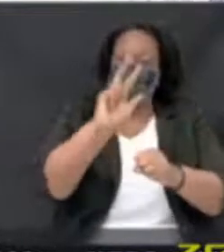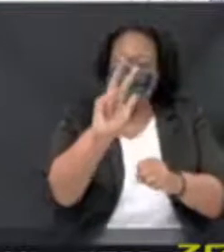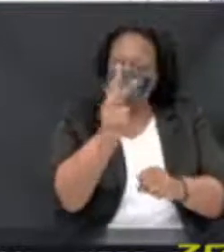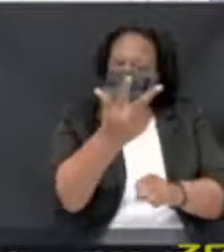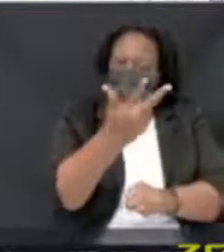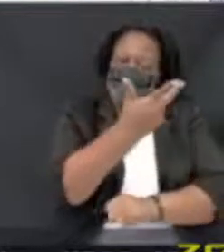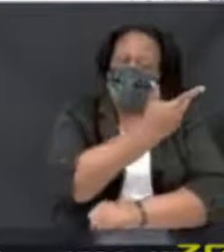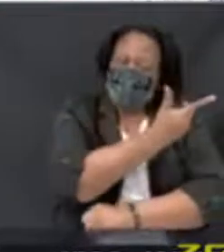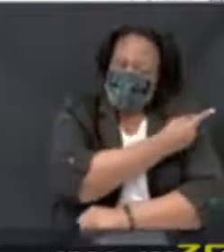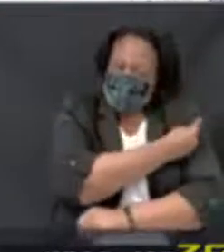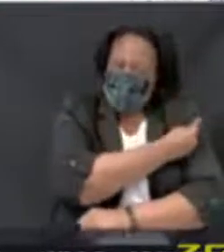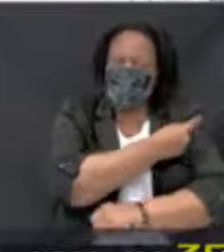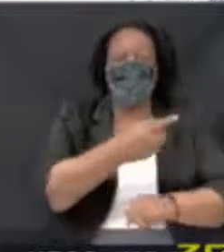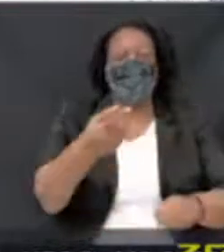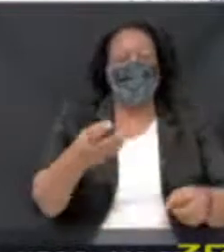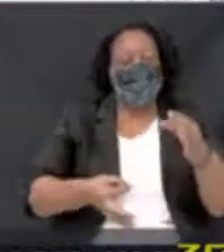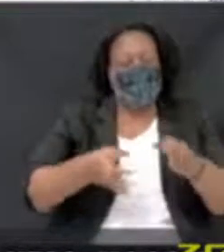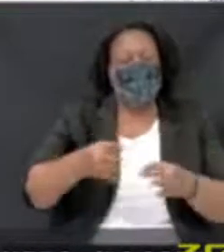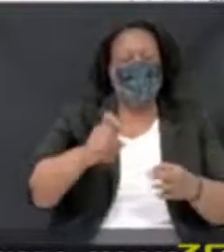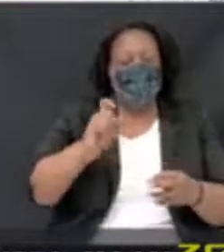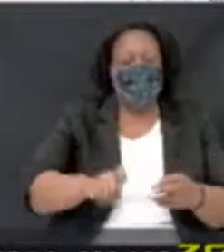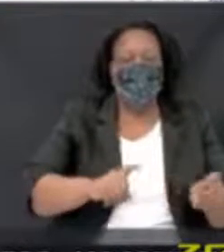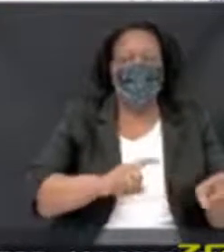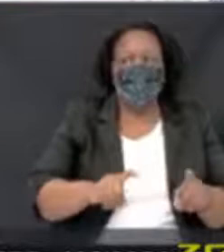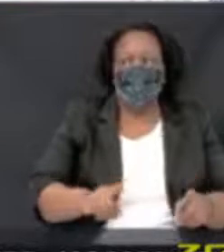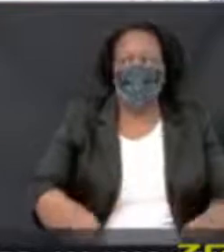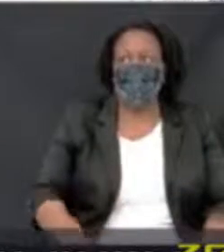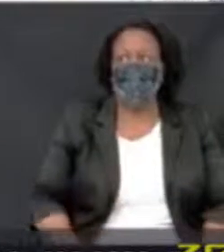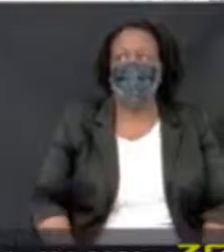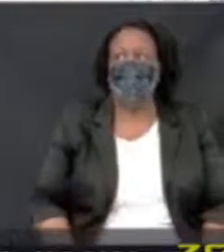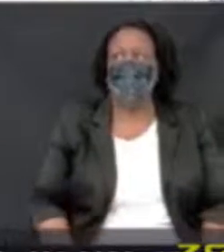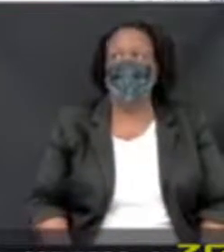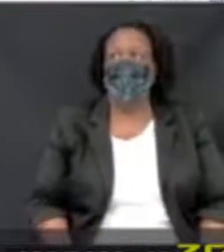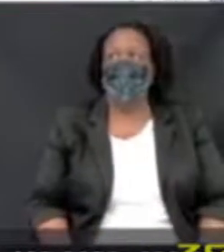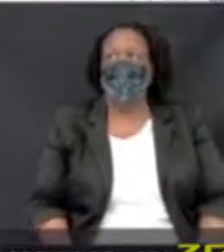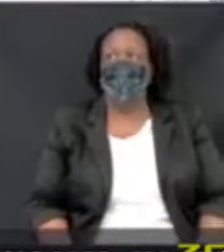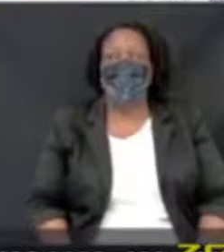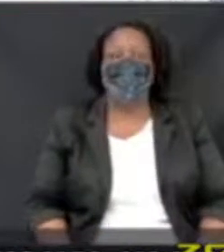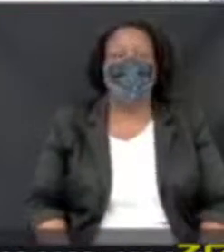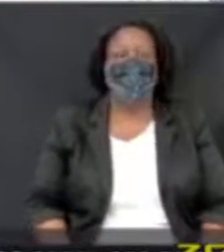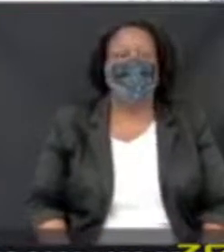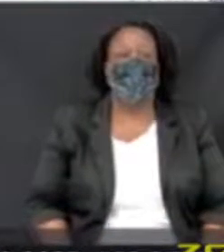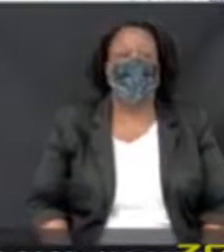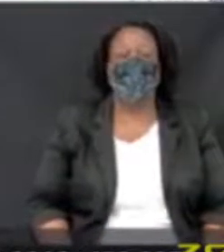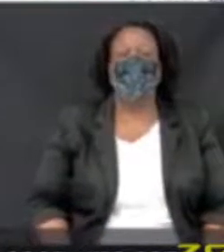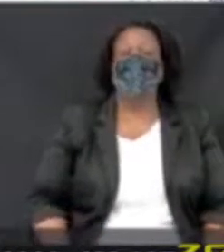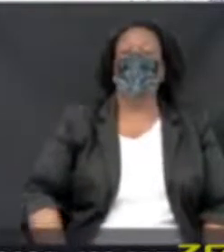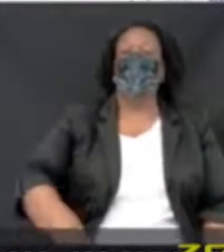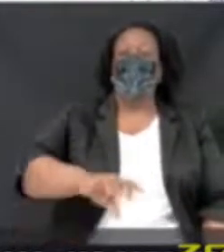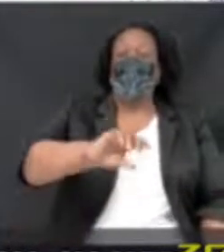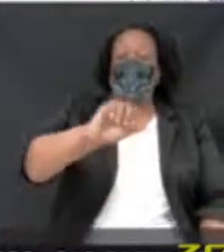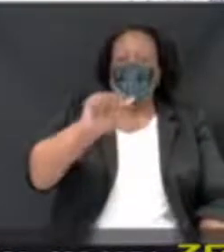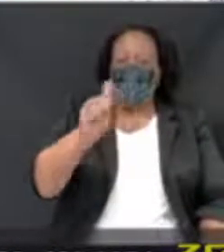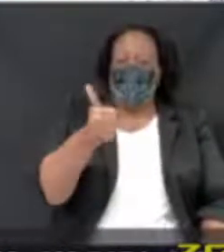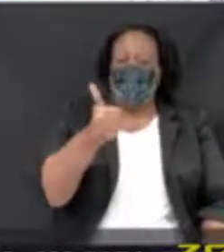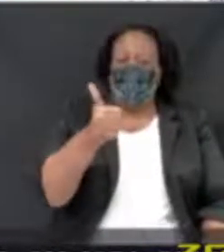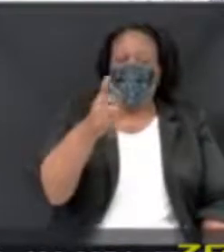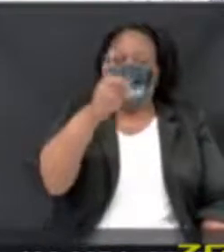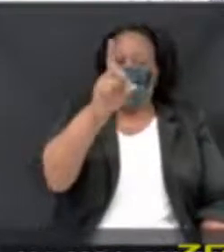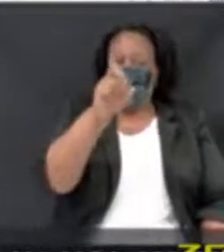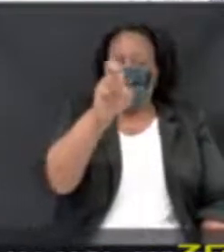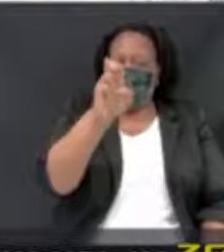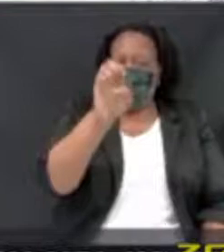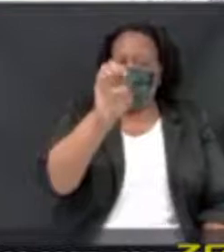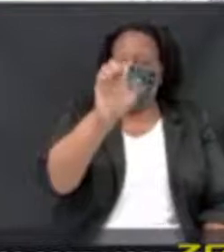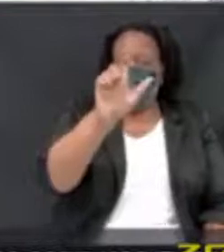will provide. I'm happy that I got my booster shot today. The Delta variant has accelerated the spread of